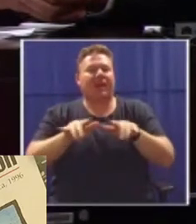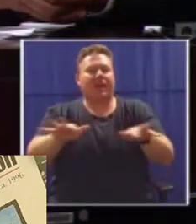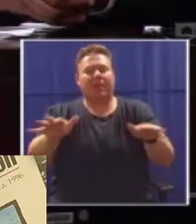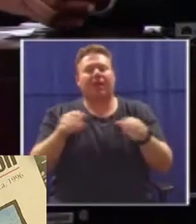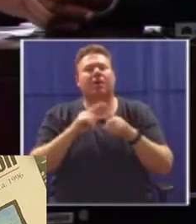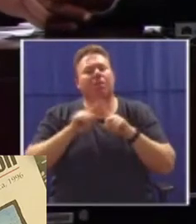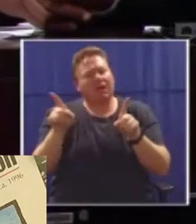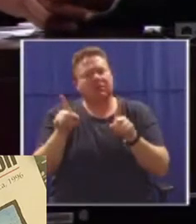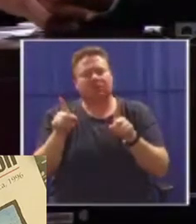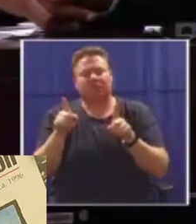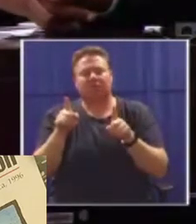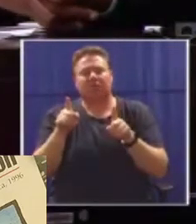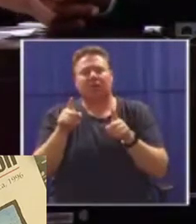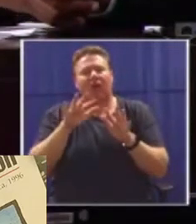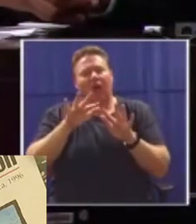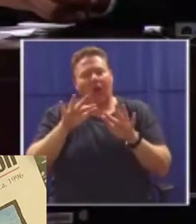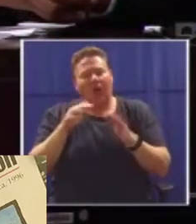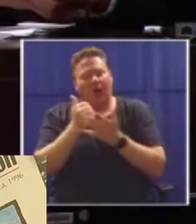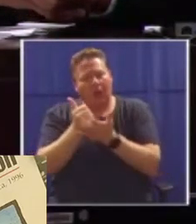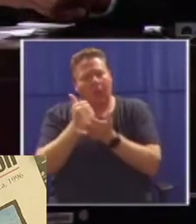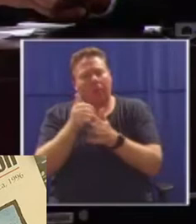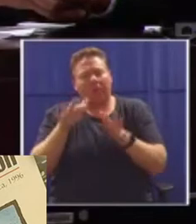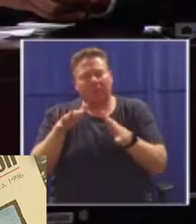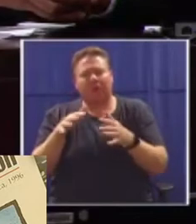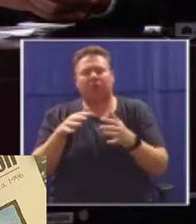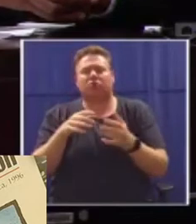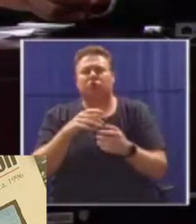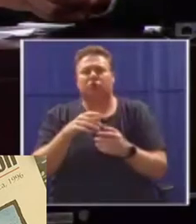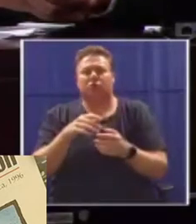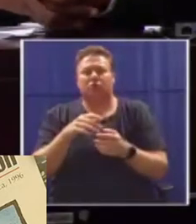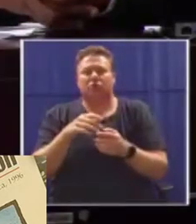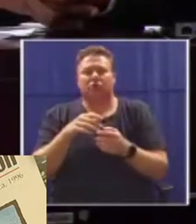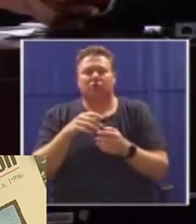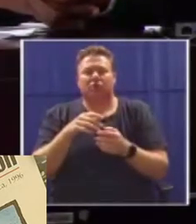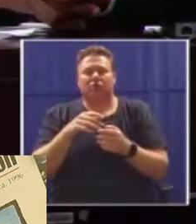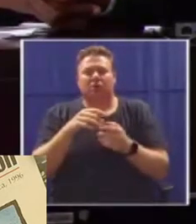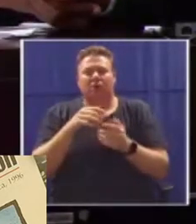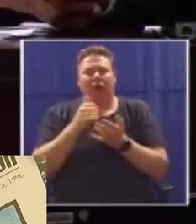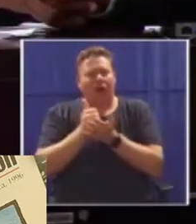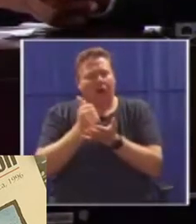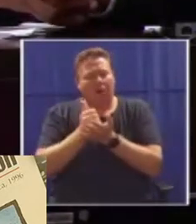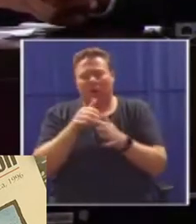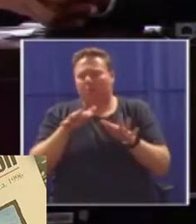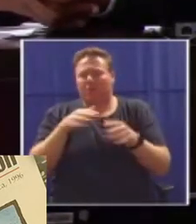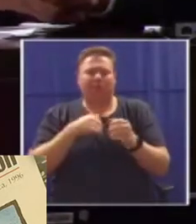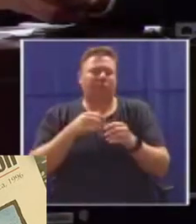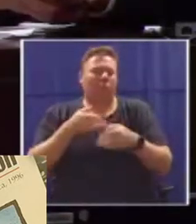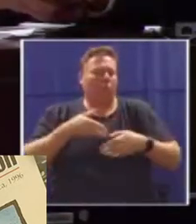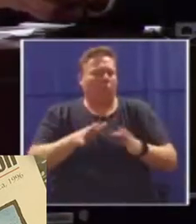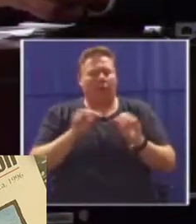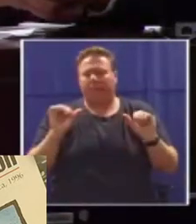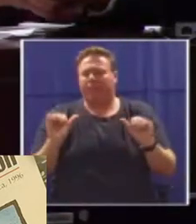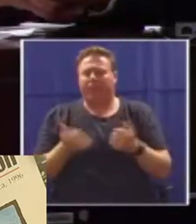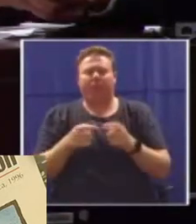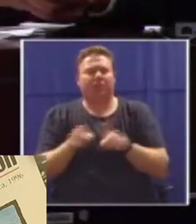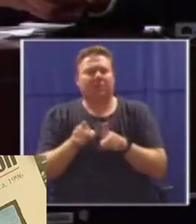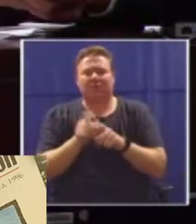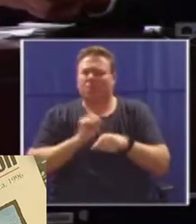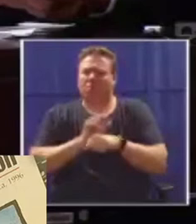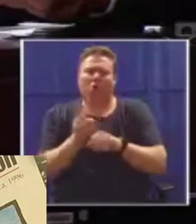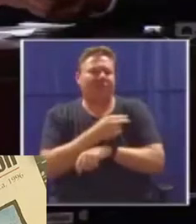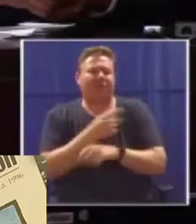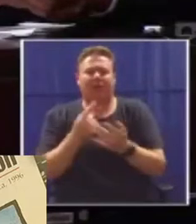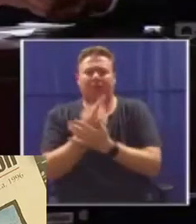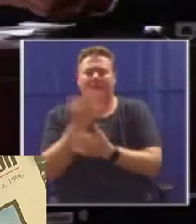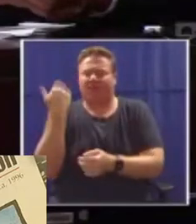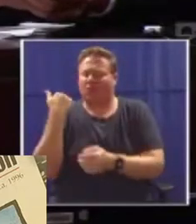to receive the treatment and status of a pandemic in all government departments, in our